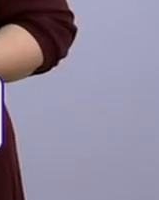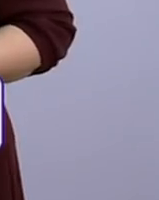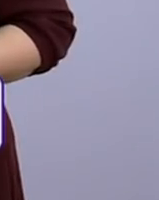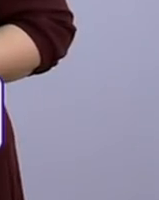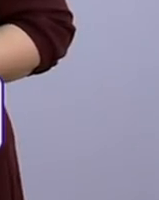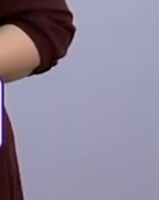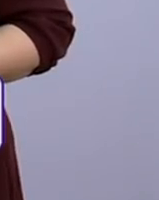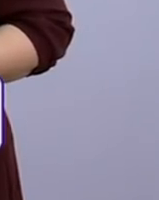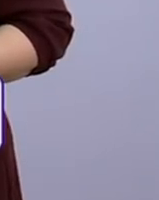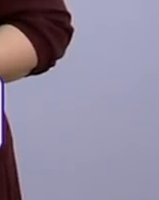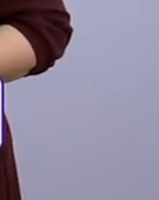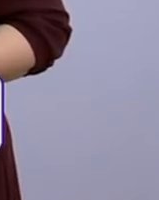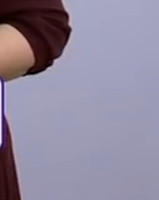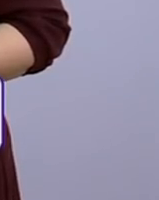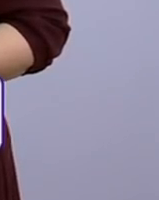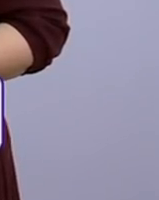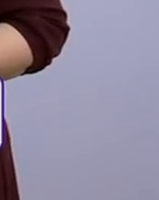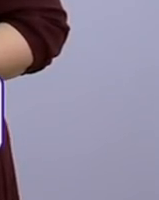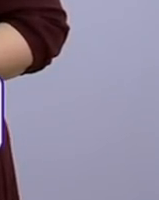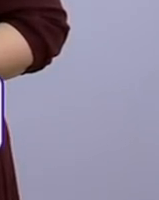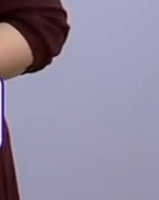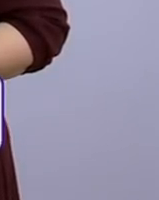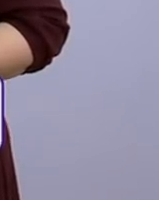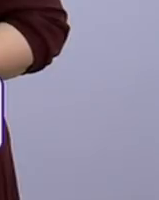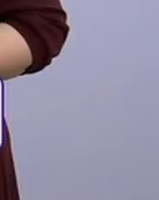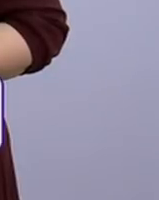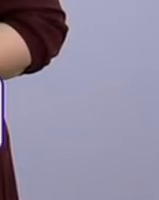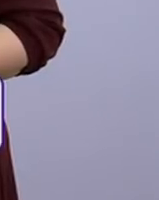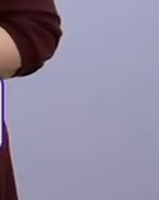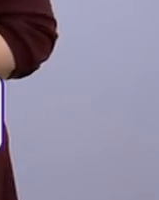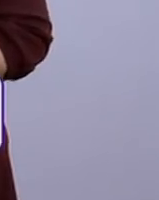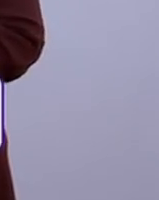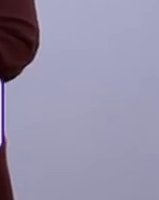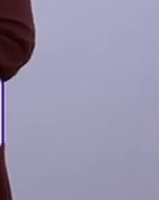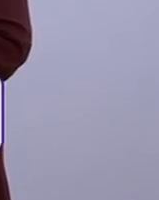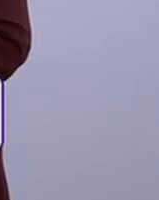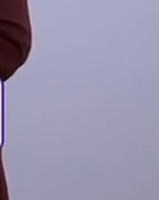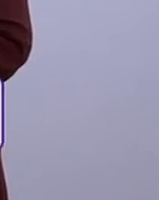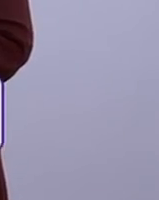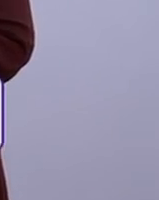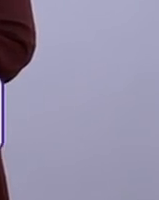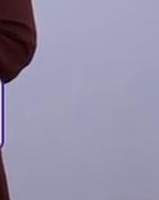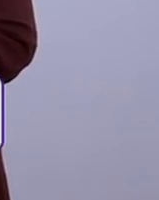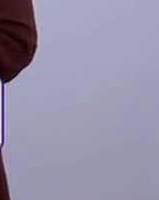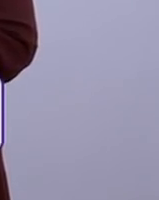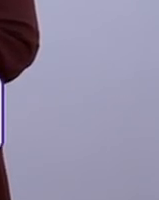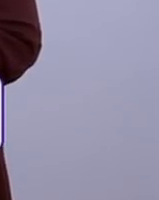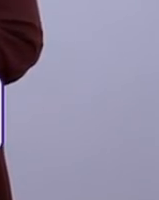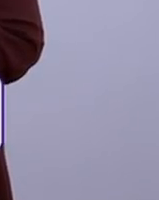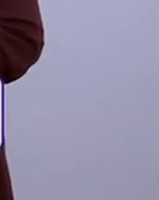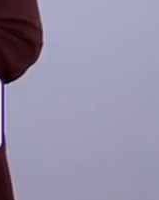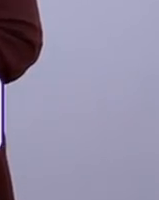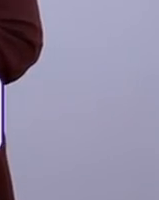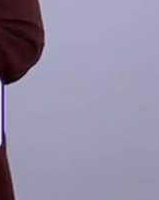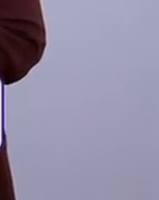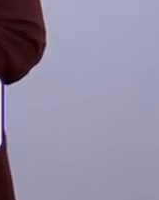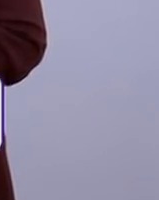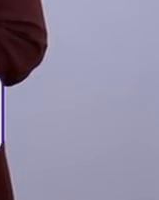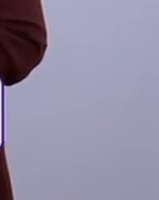I hope you are ready with your answers. Let's check. Number one. Some